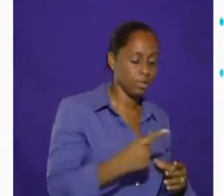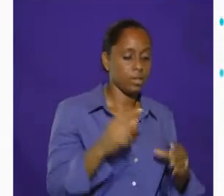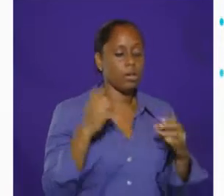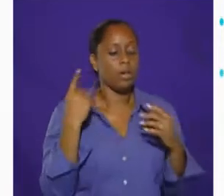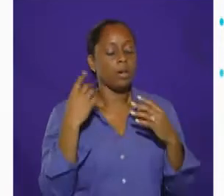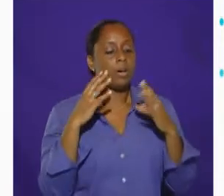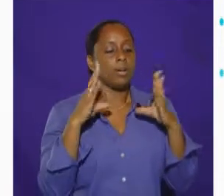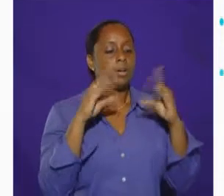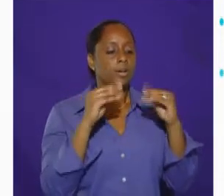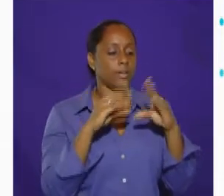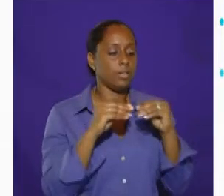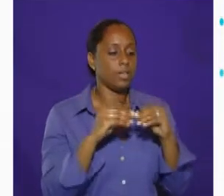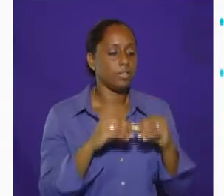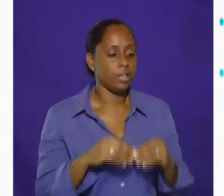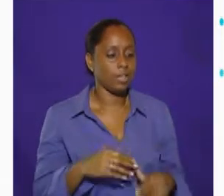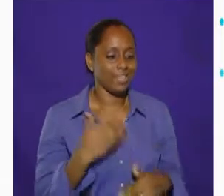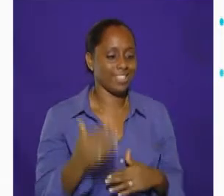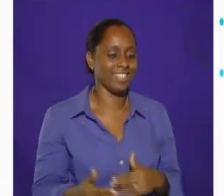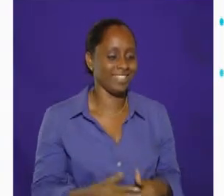the Convention,